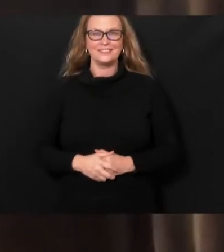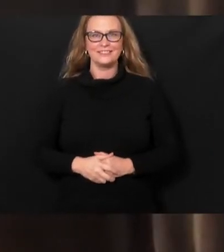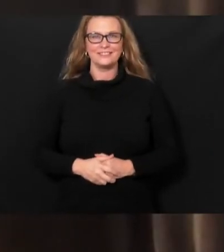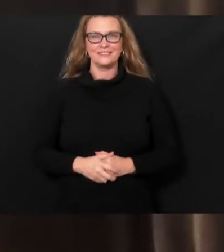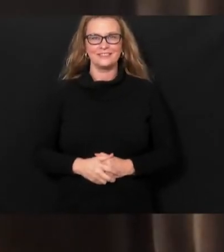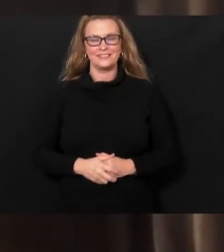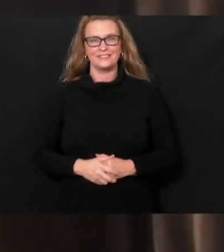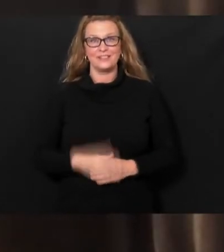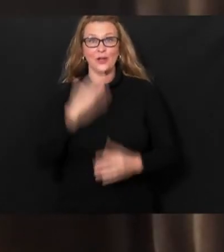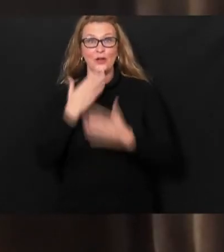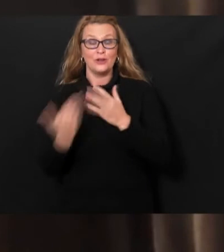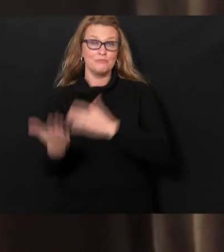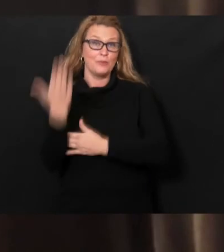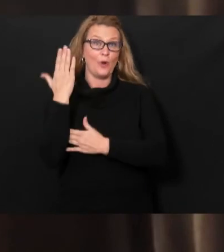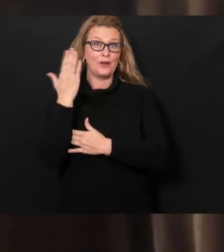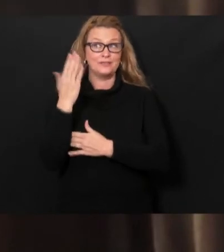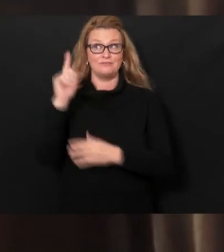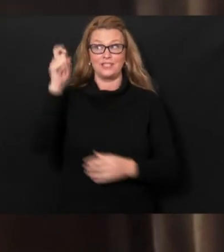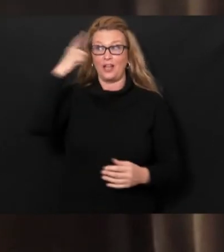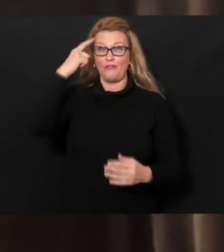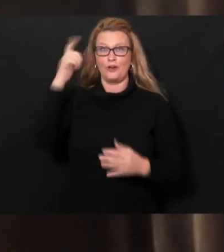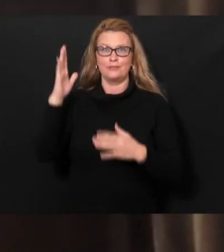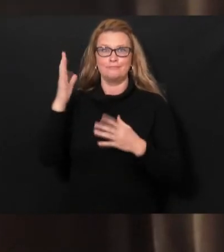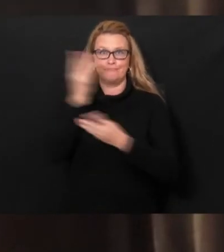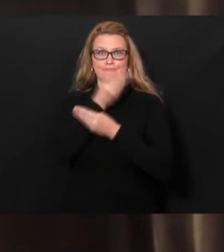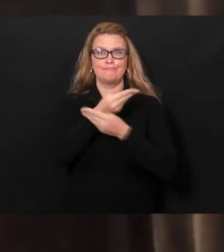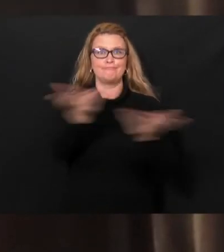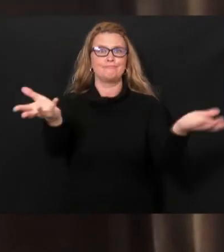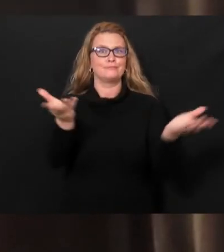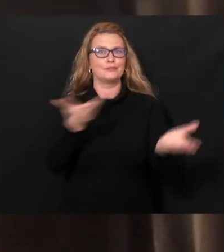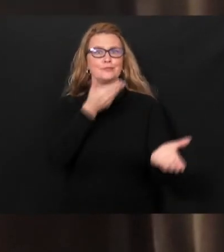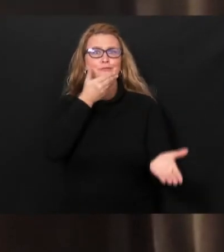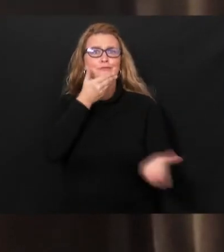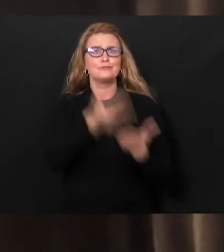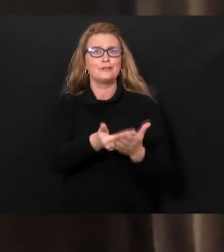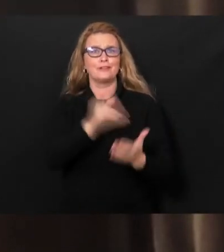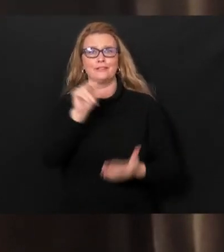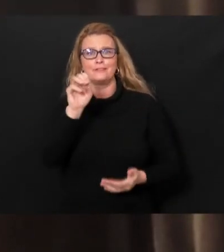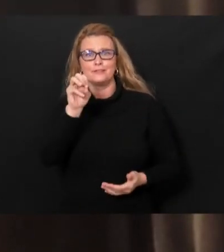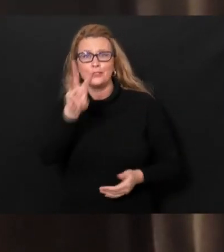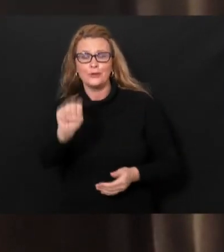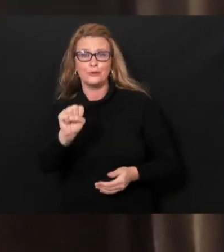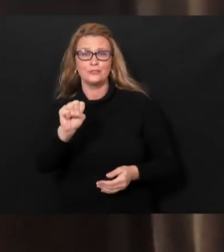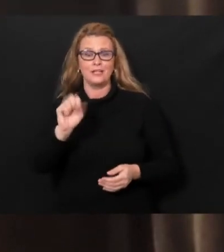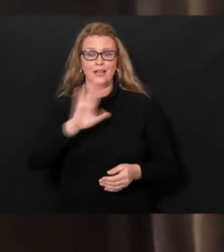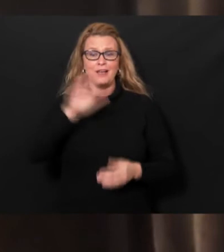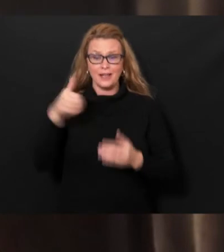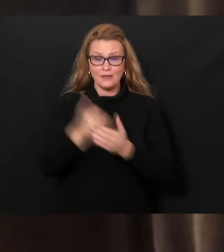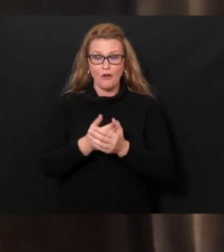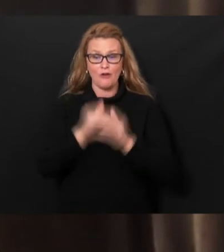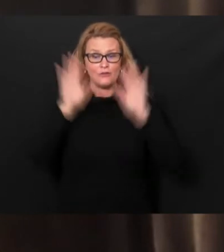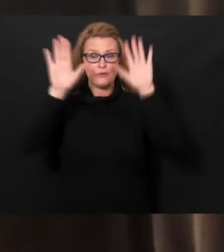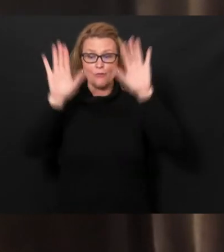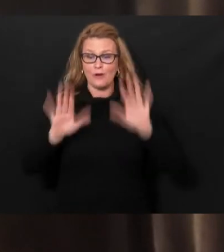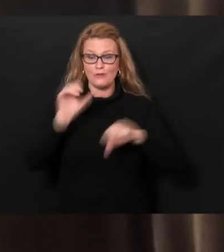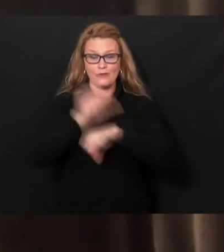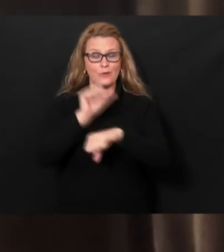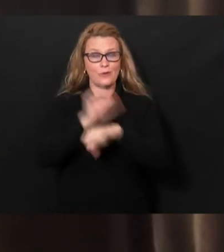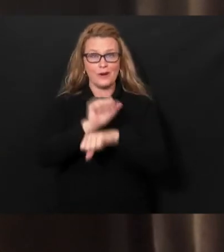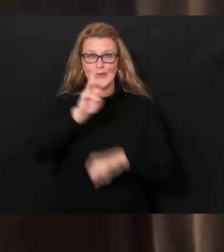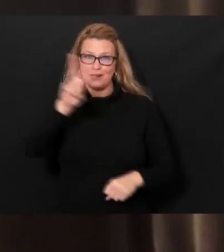shared what is really good news and a reflection of the great work of all West Virginians. We know